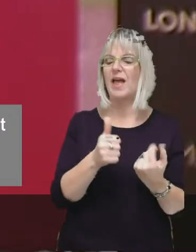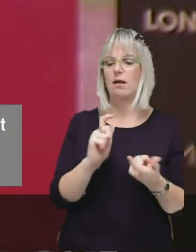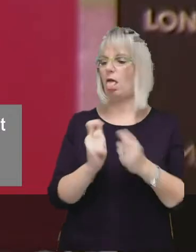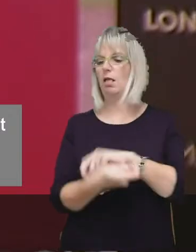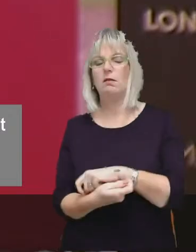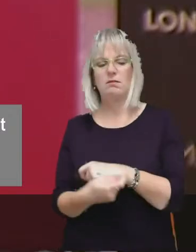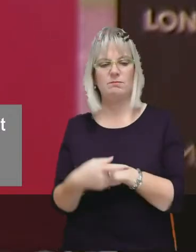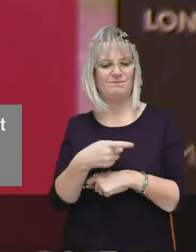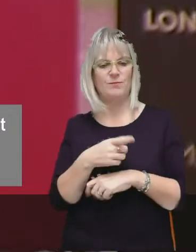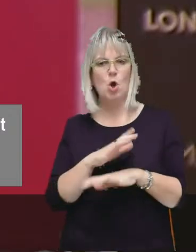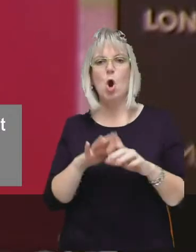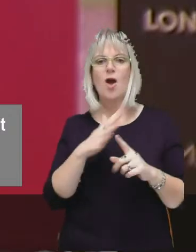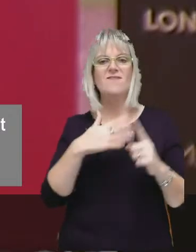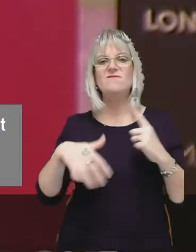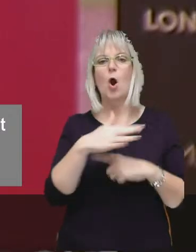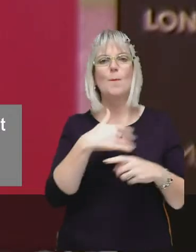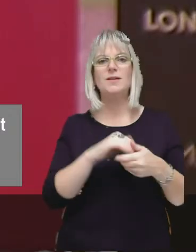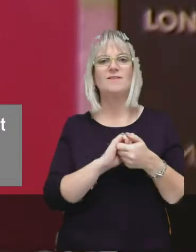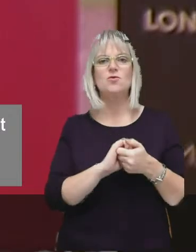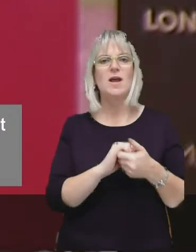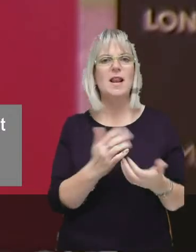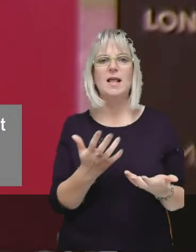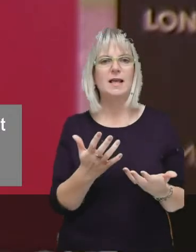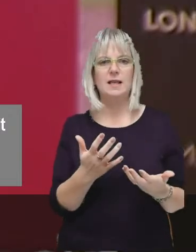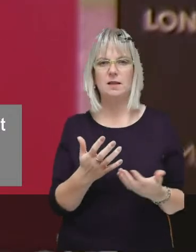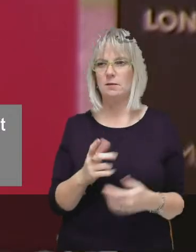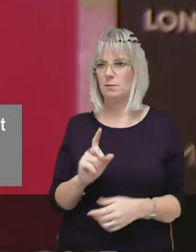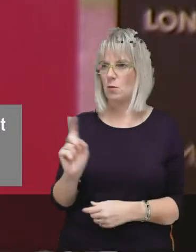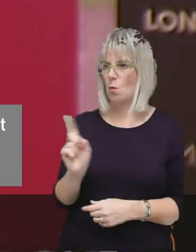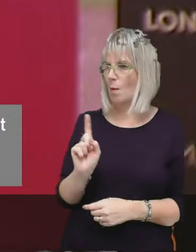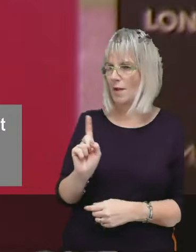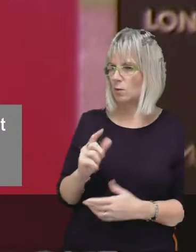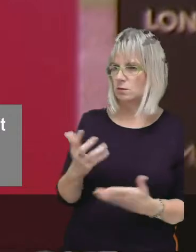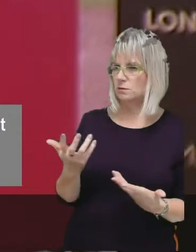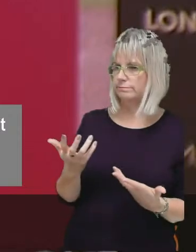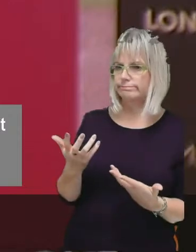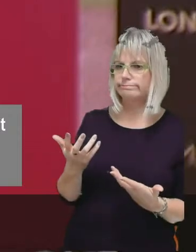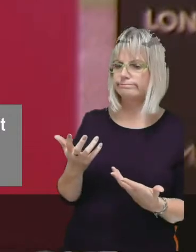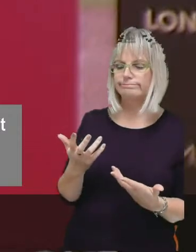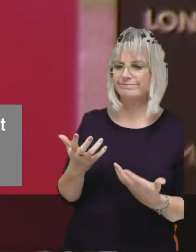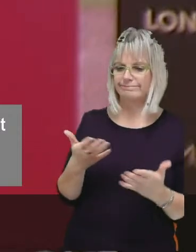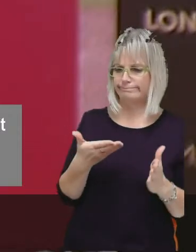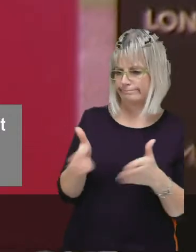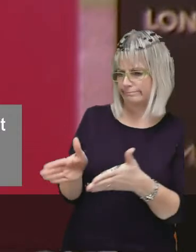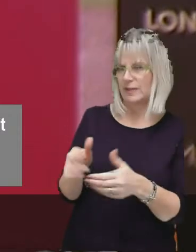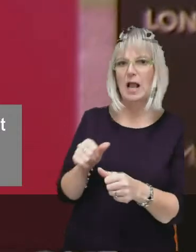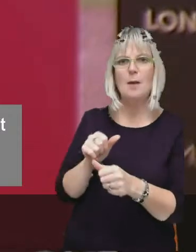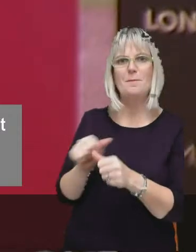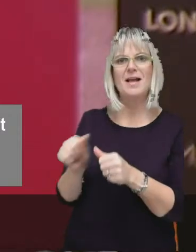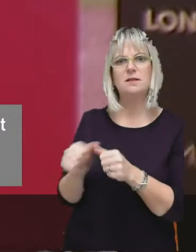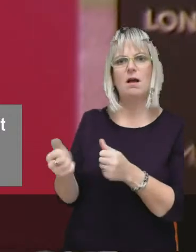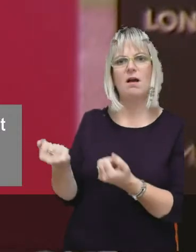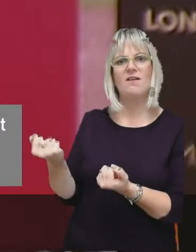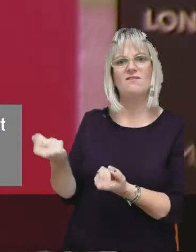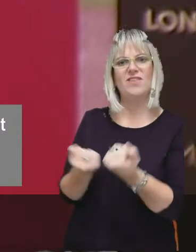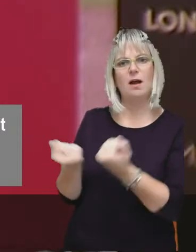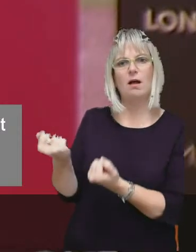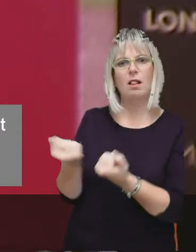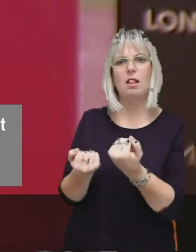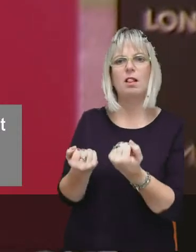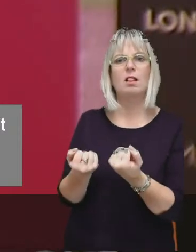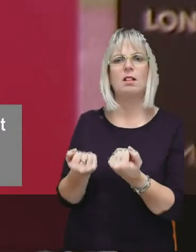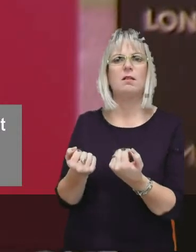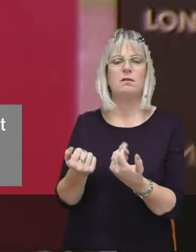the average poor London worker towards a better vehicle? And that is a question from Tony